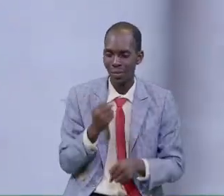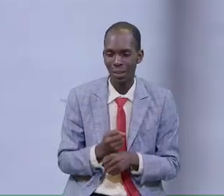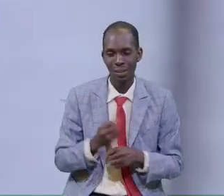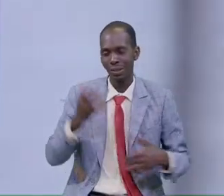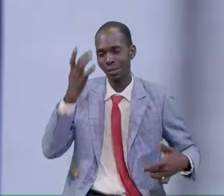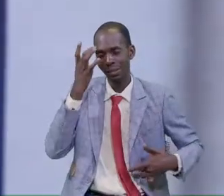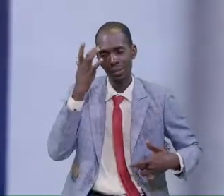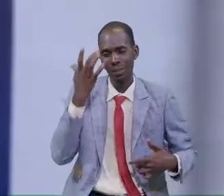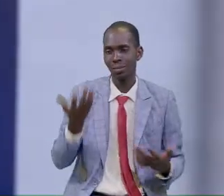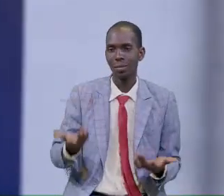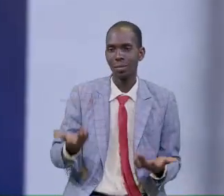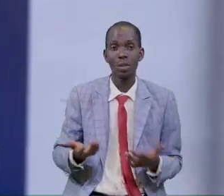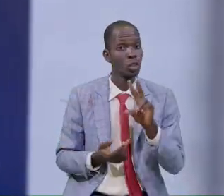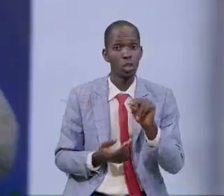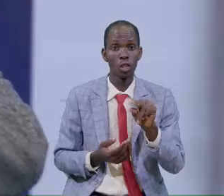No. No.